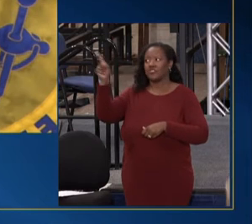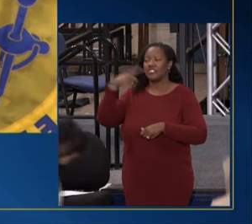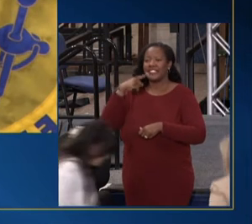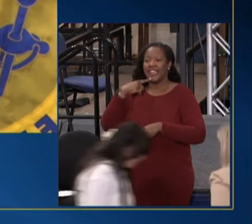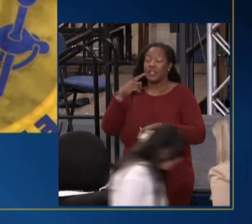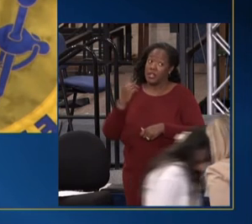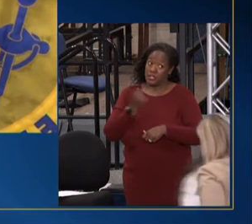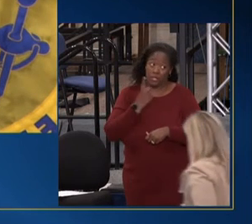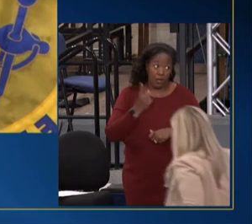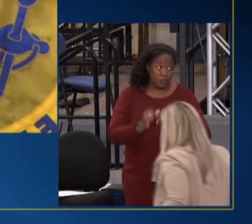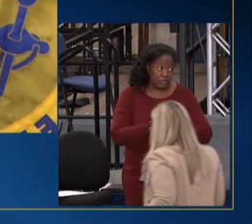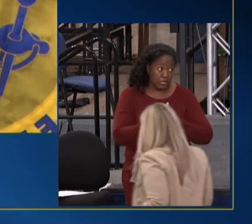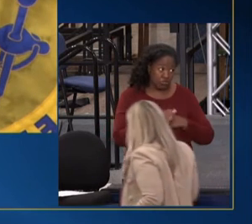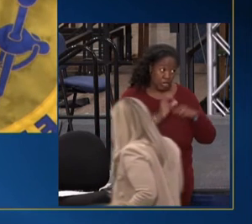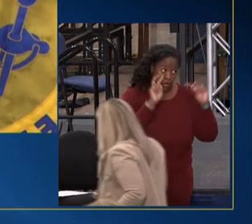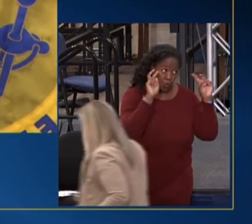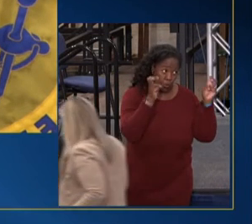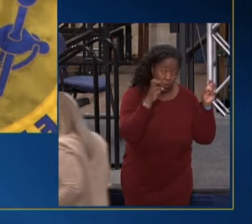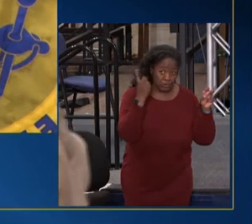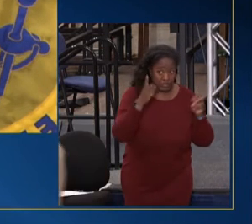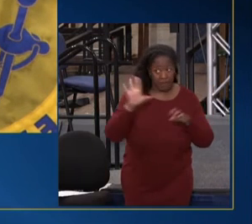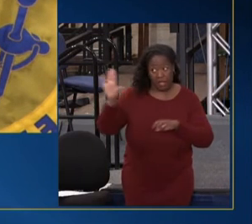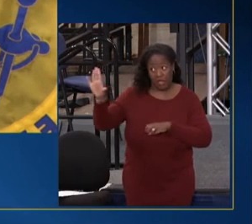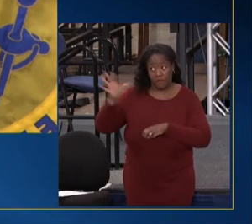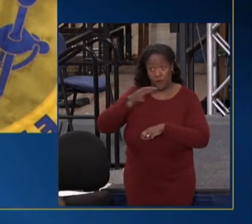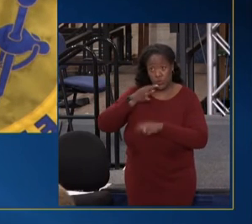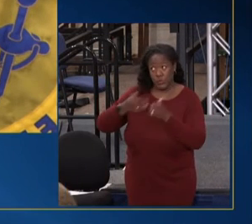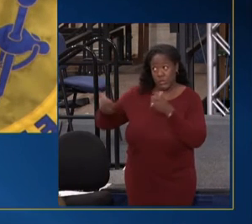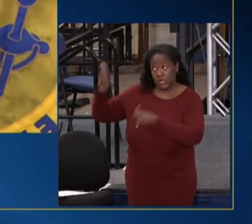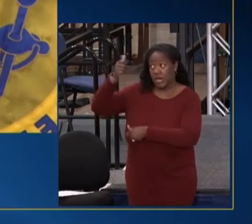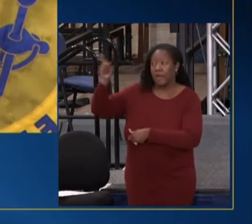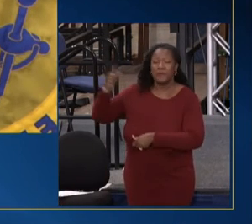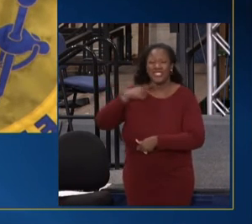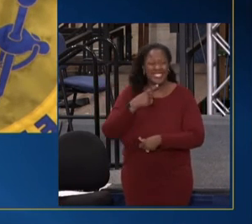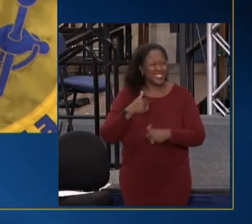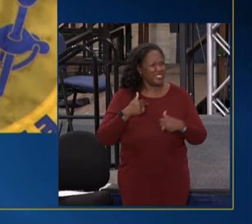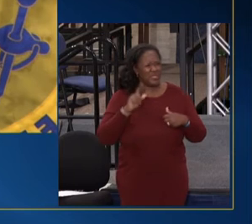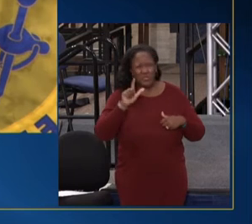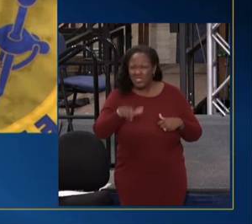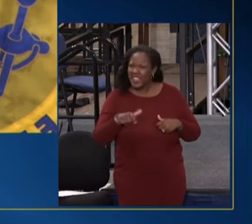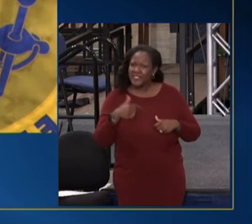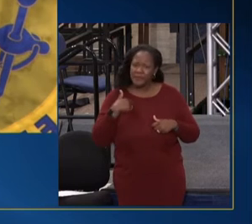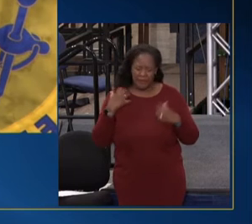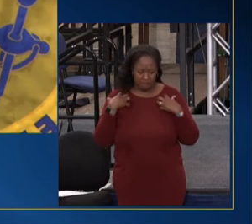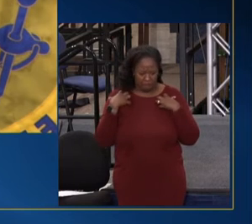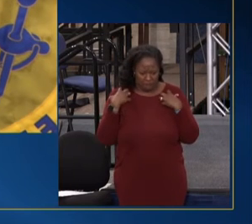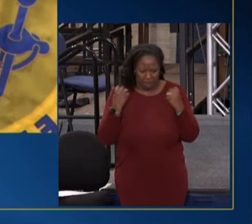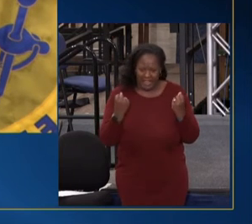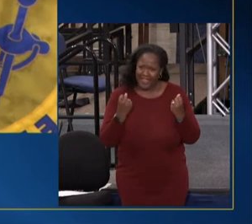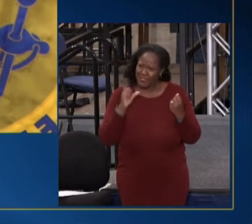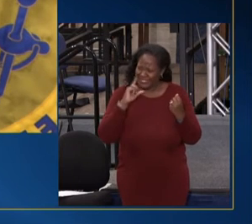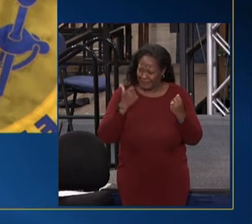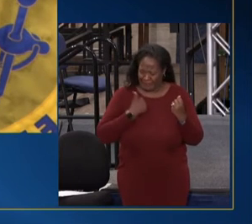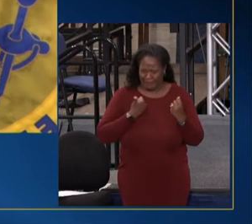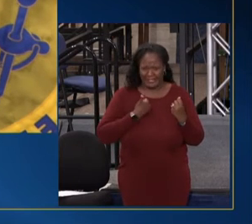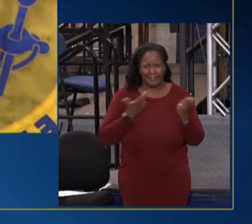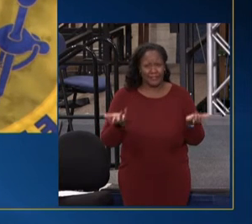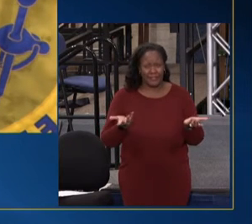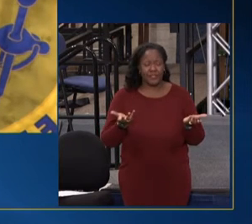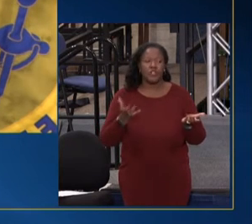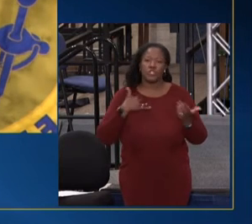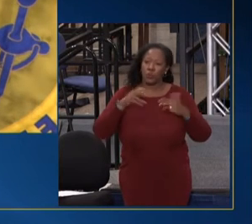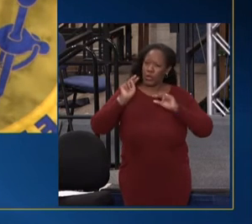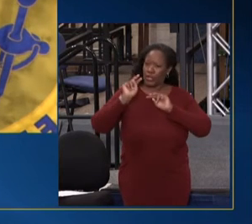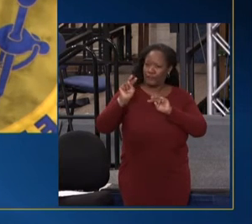quote somebody of her caliber. But she said, no one should have to be brave just to be themselves. And so we're looking forward to this discussion.